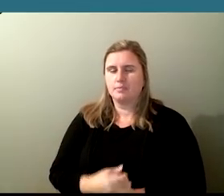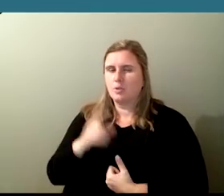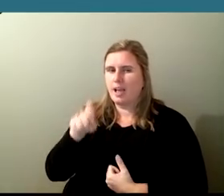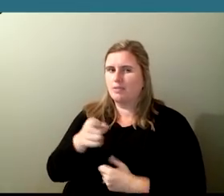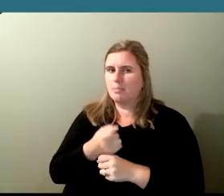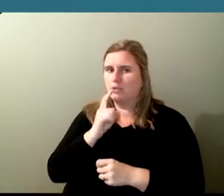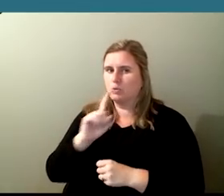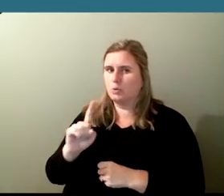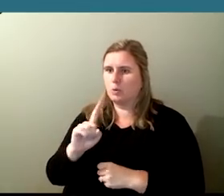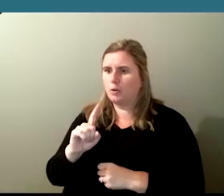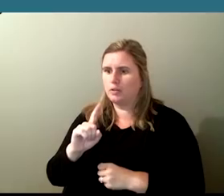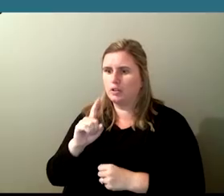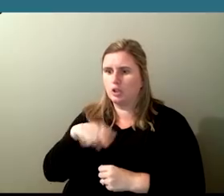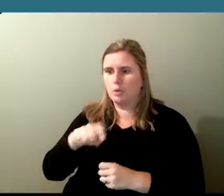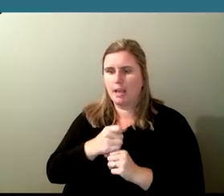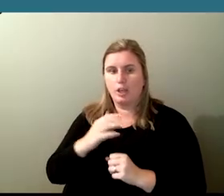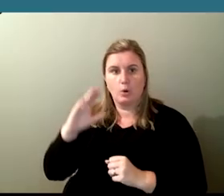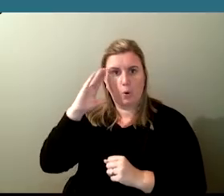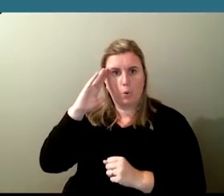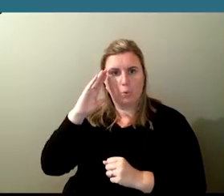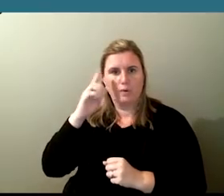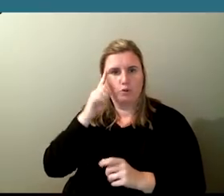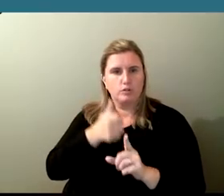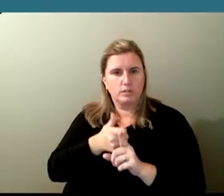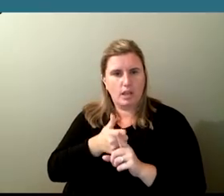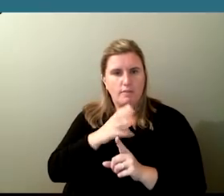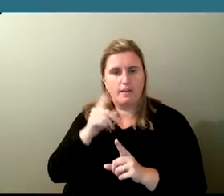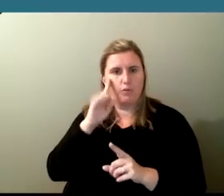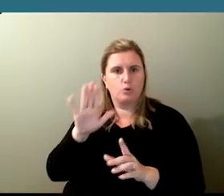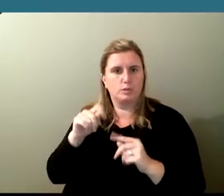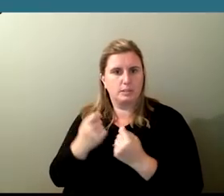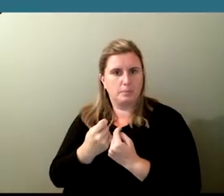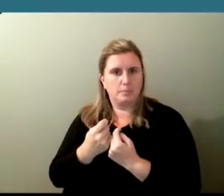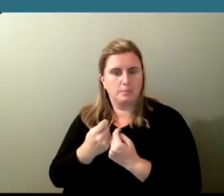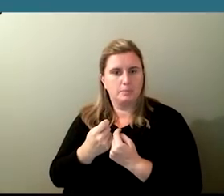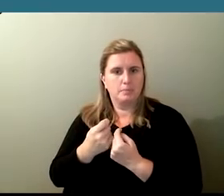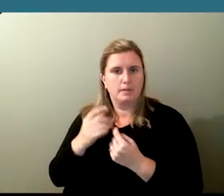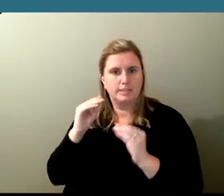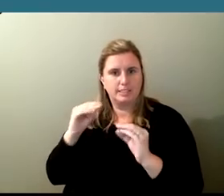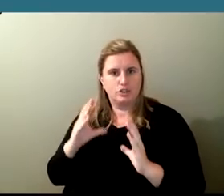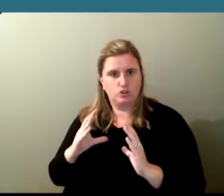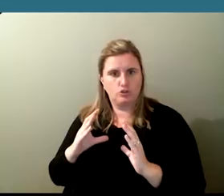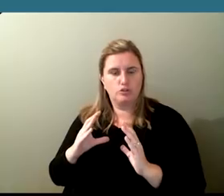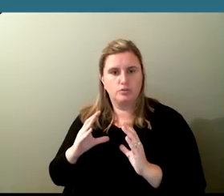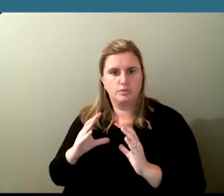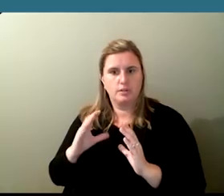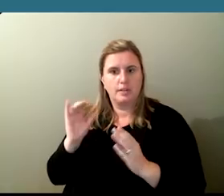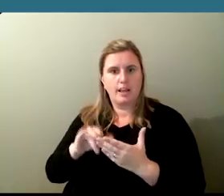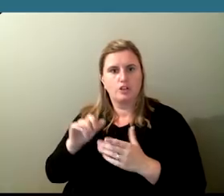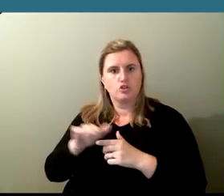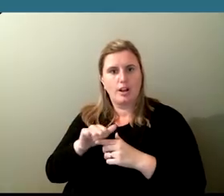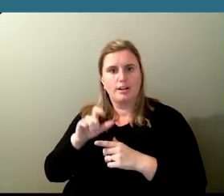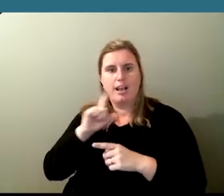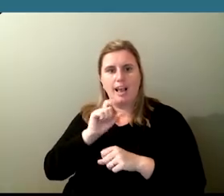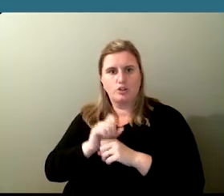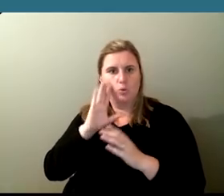that you make it known for yourself and for your teams, teachers, that training is actually gonna